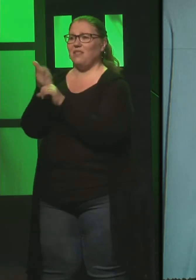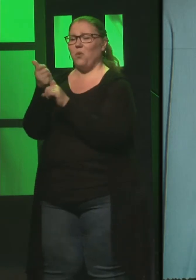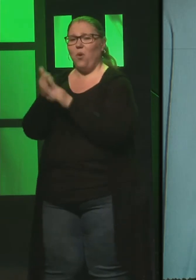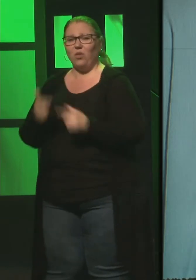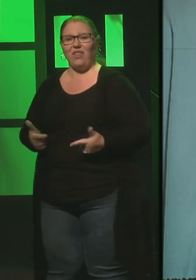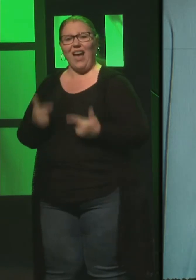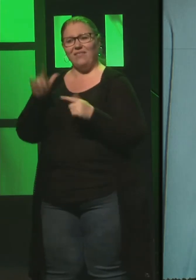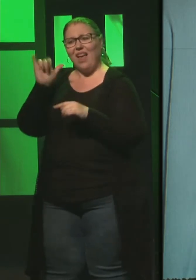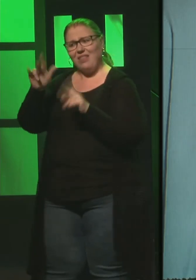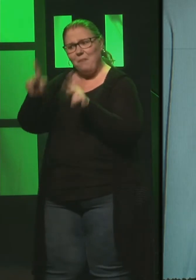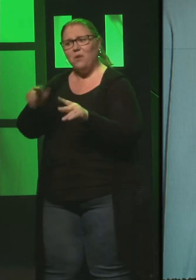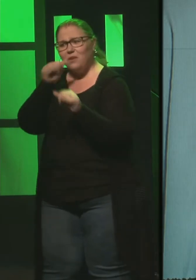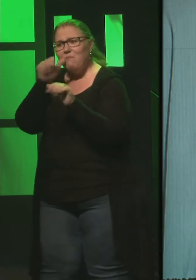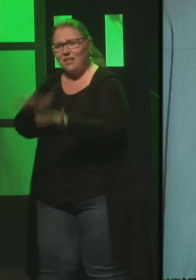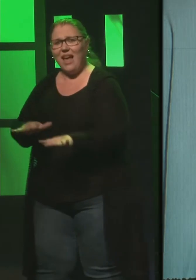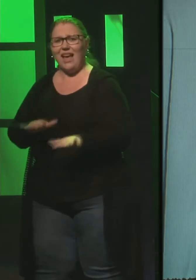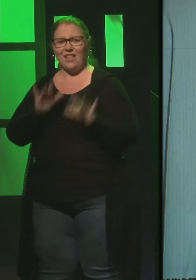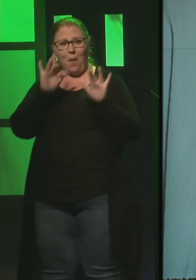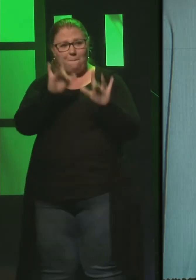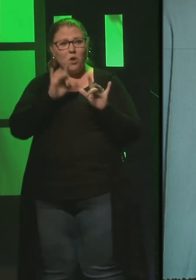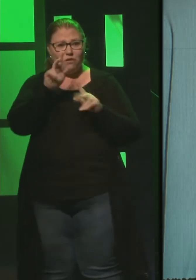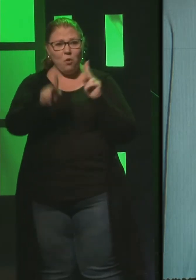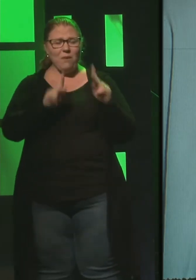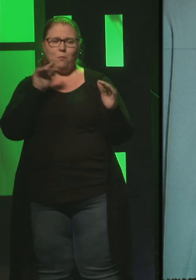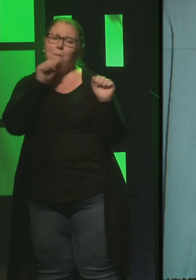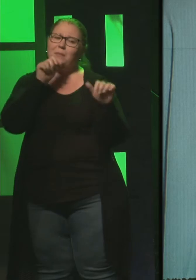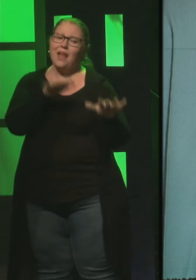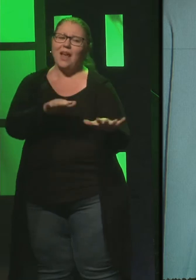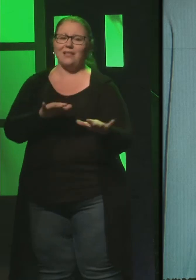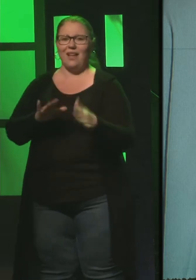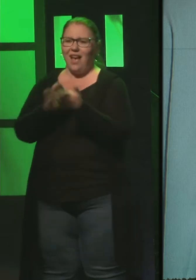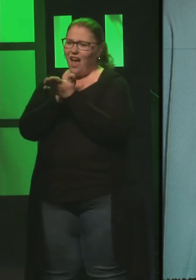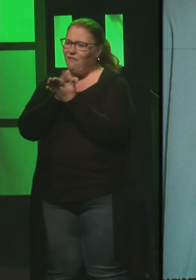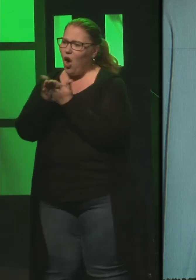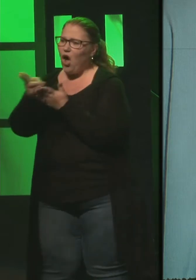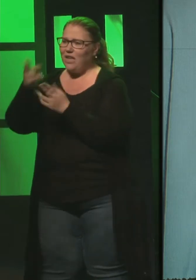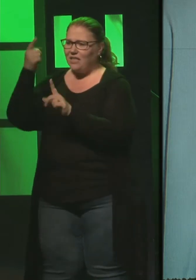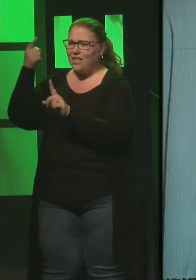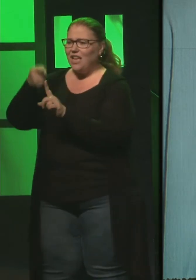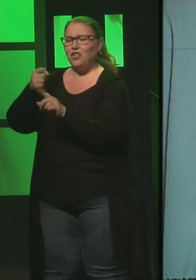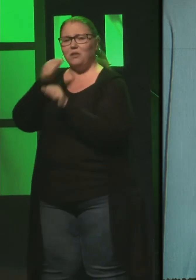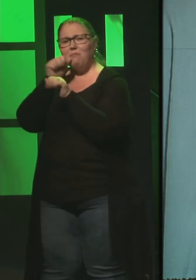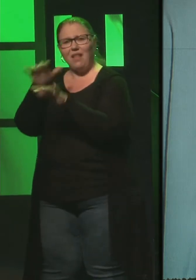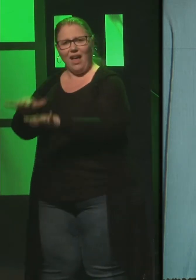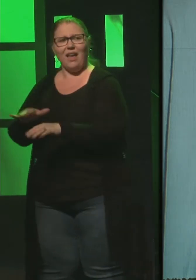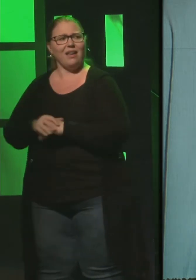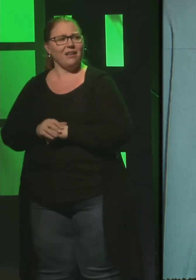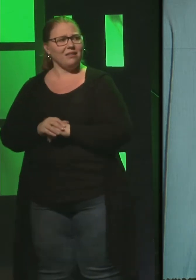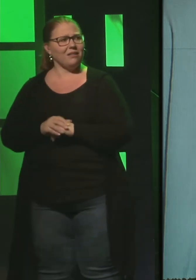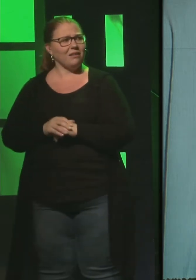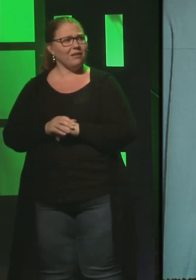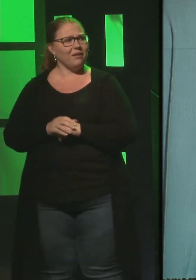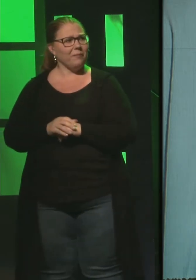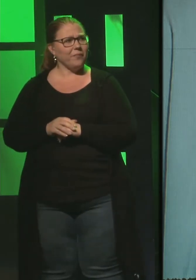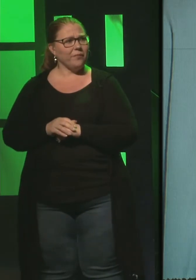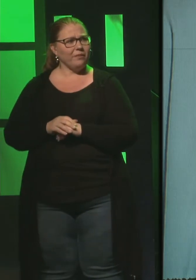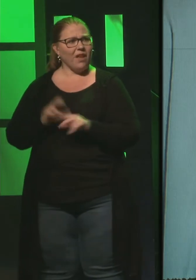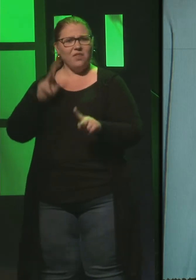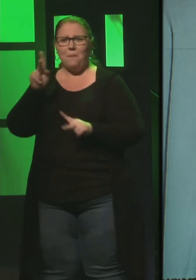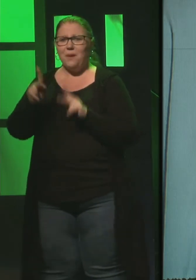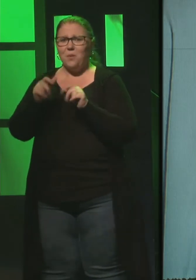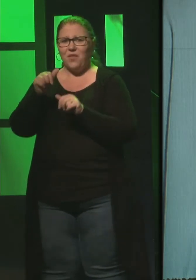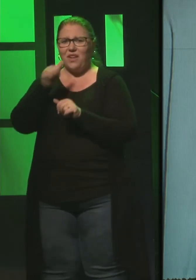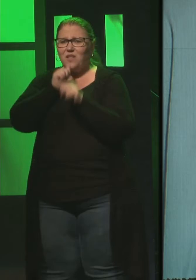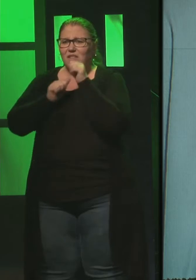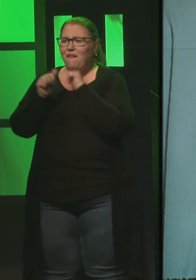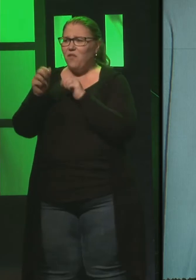right? The ones who are merciful, the ones who have pure intentions. The peacemakers, he would say. He would say, blessed are the ones who are suffering to